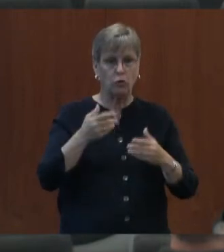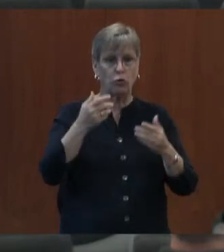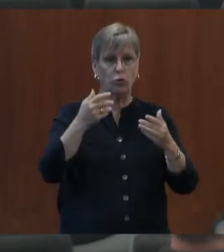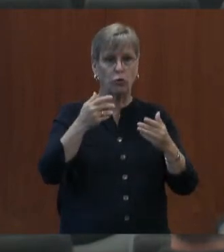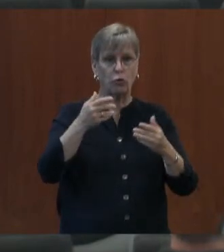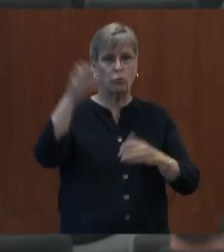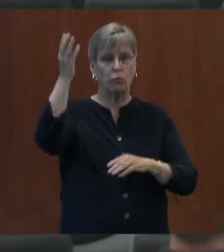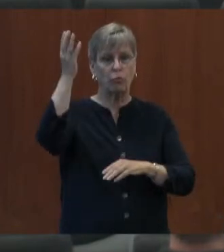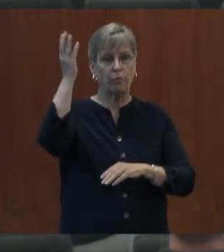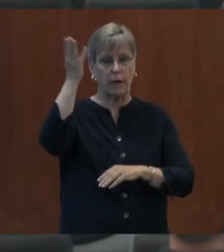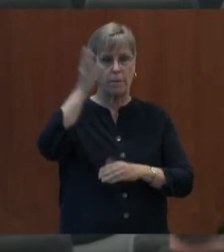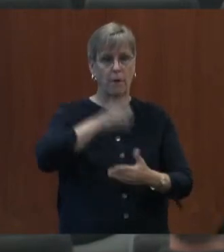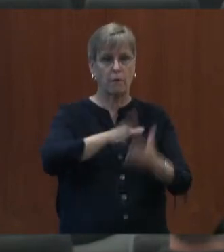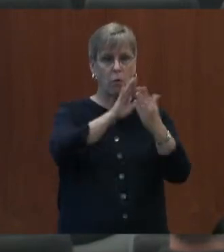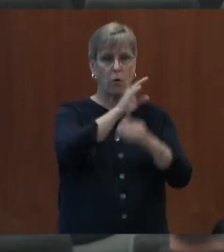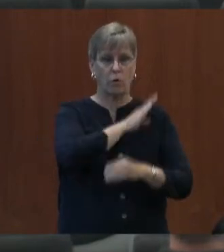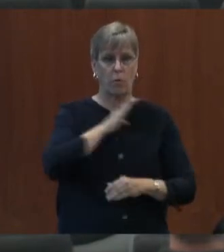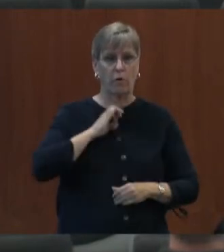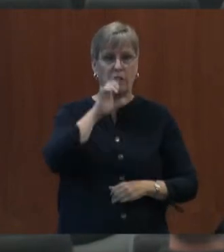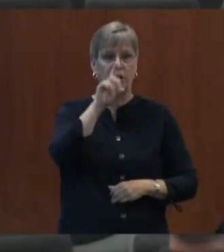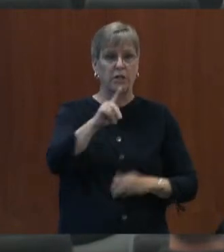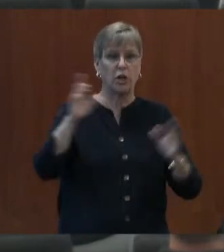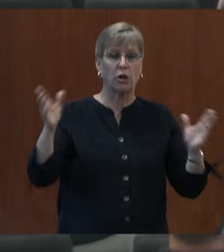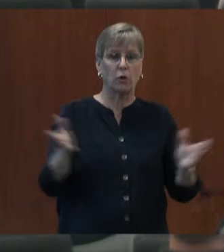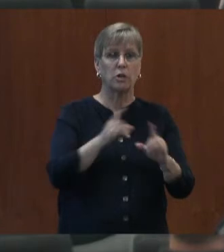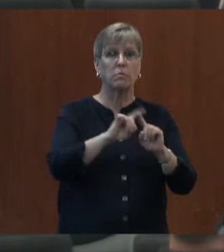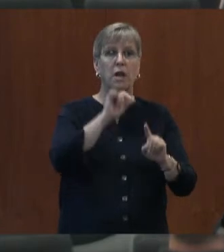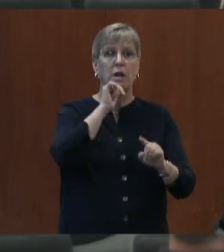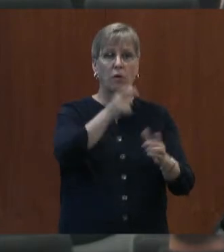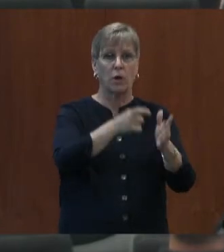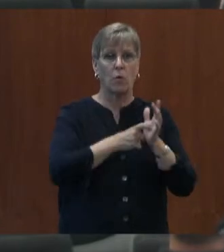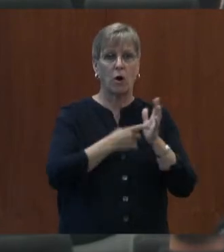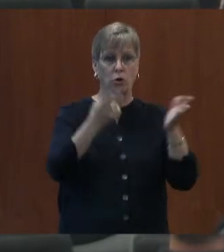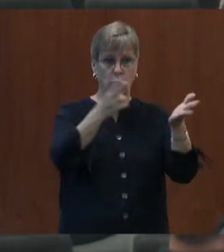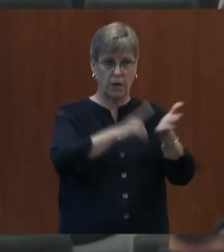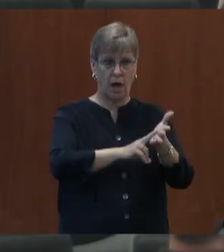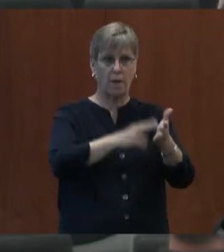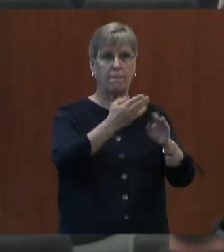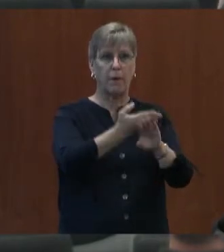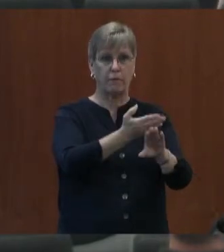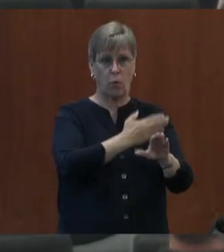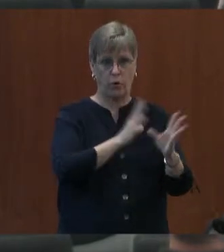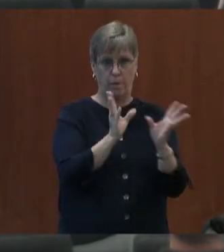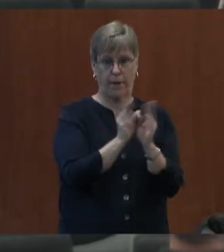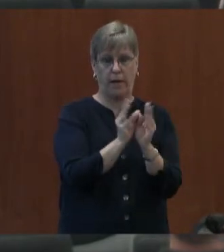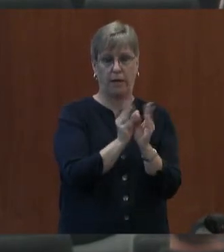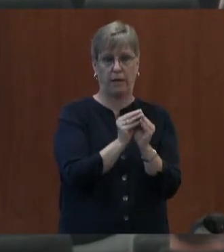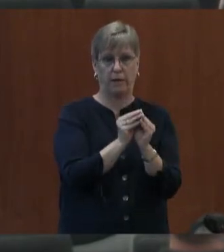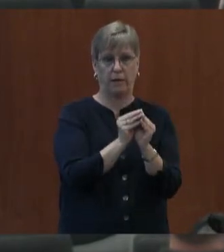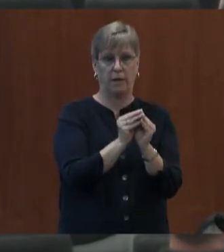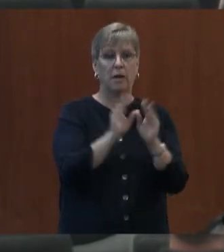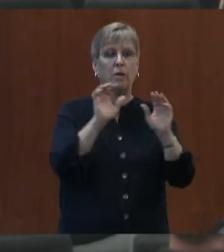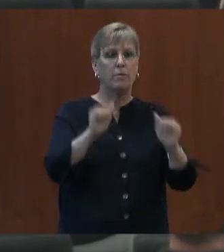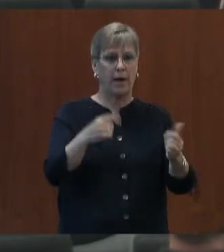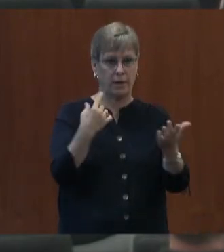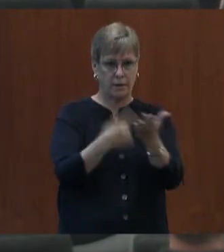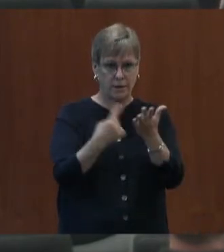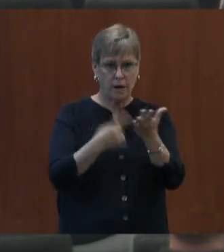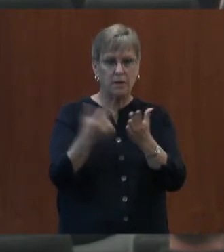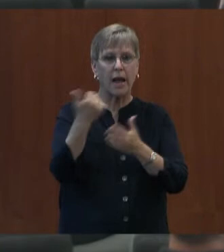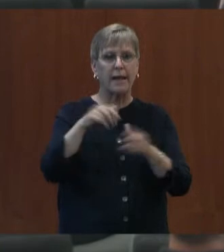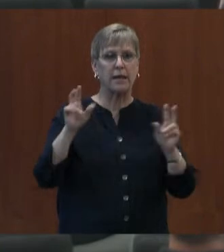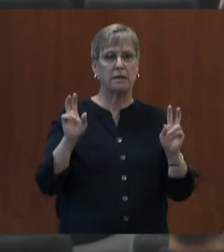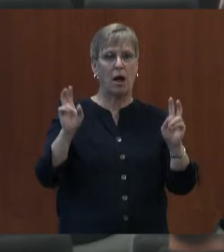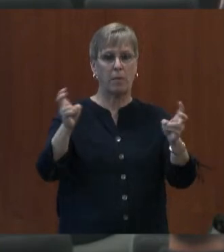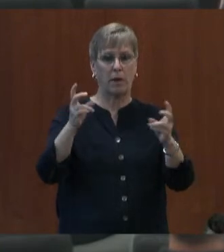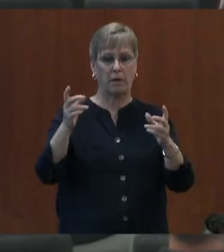Board of Education is encouraged but not required to sign up prior to the meeting and may address any topic